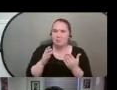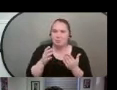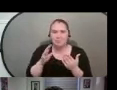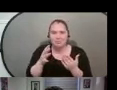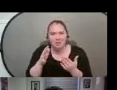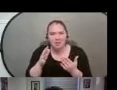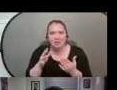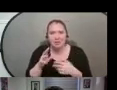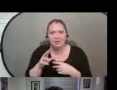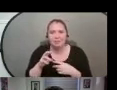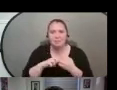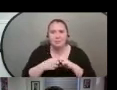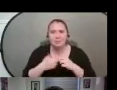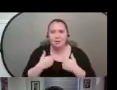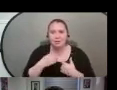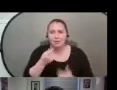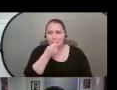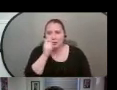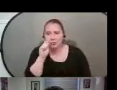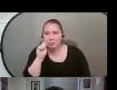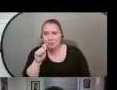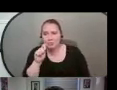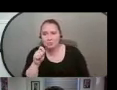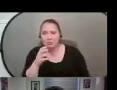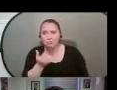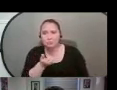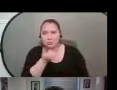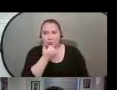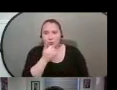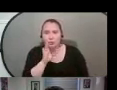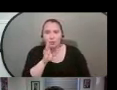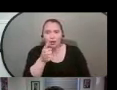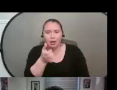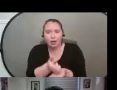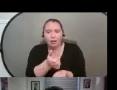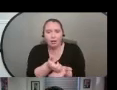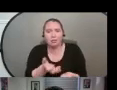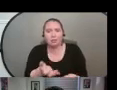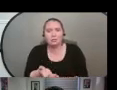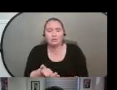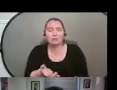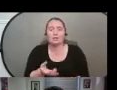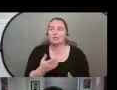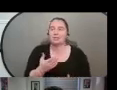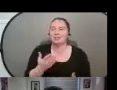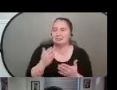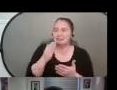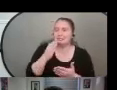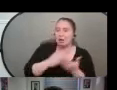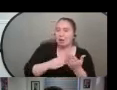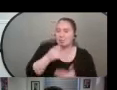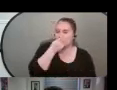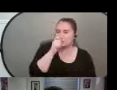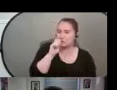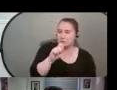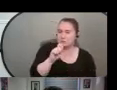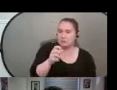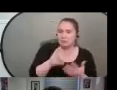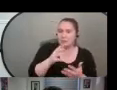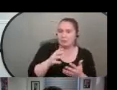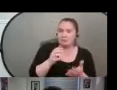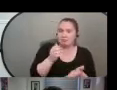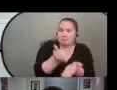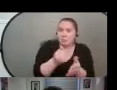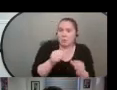Maybe we're missing punctuation that would help. Some punctuation may help there to make it more clear. So.